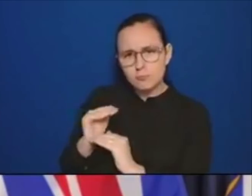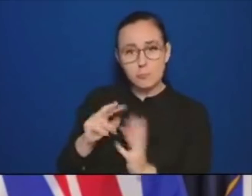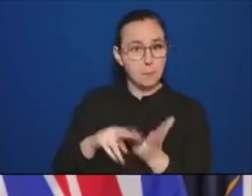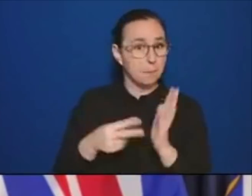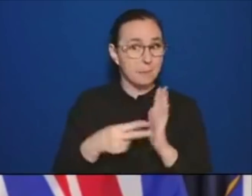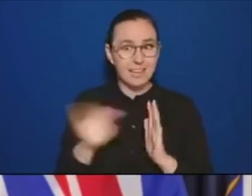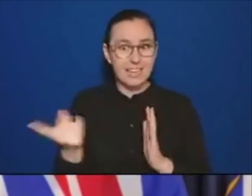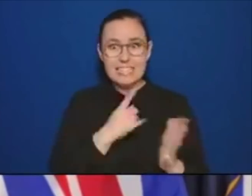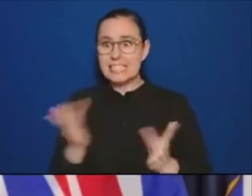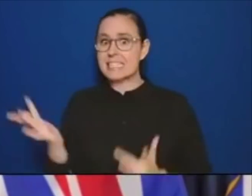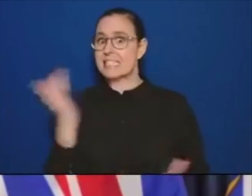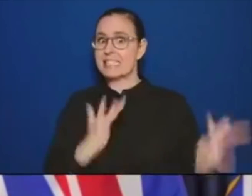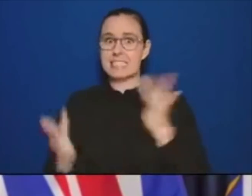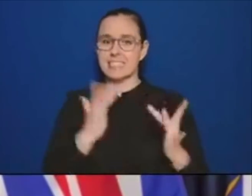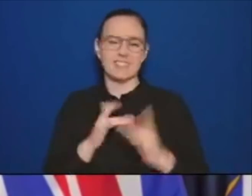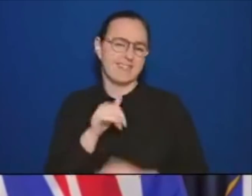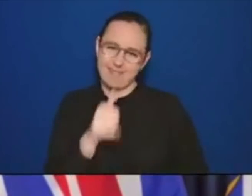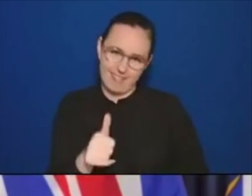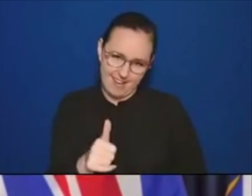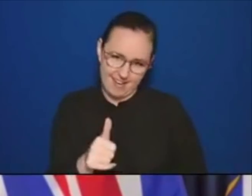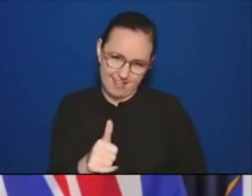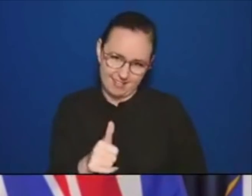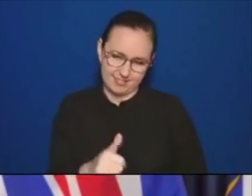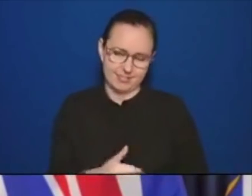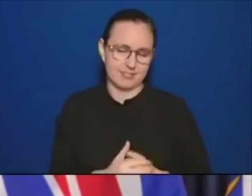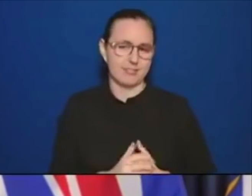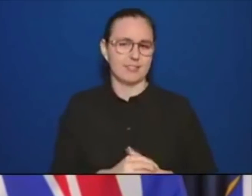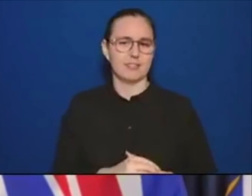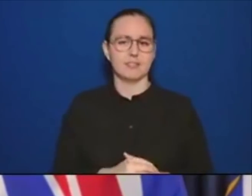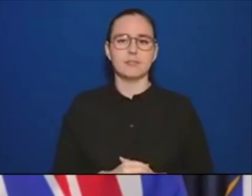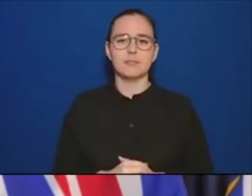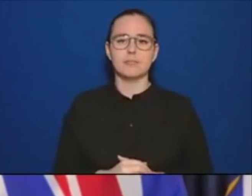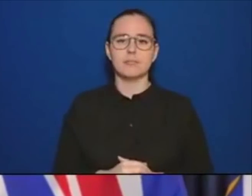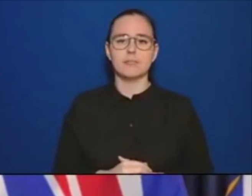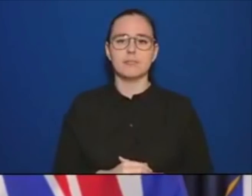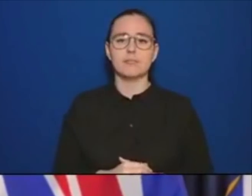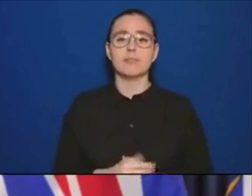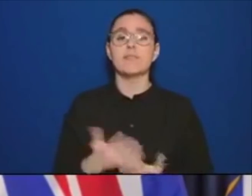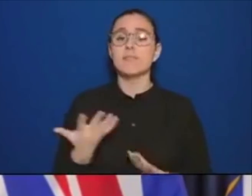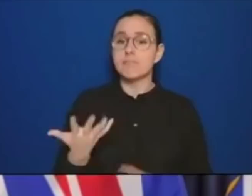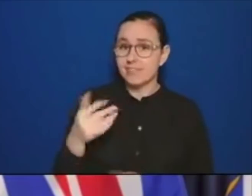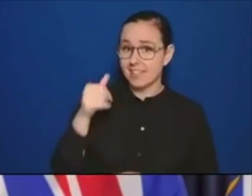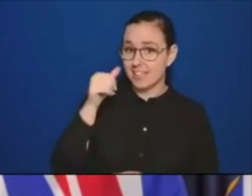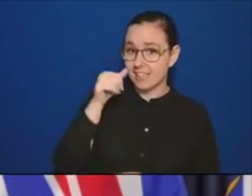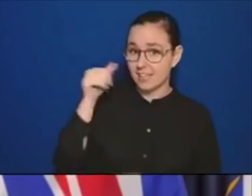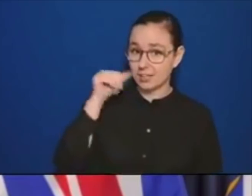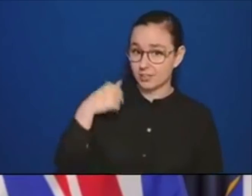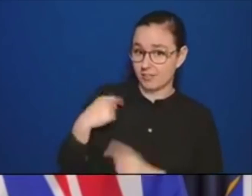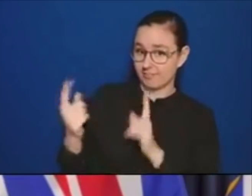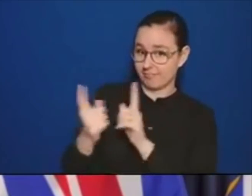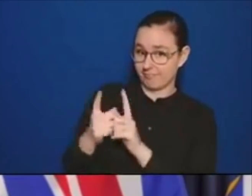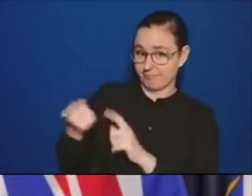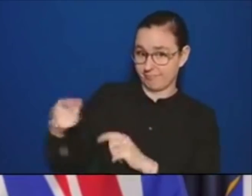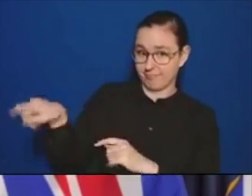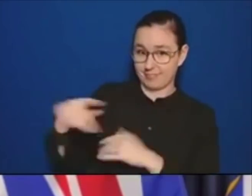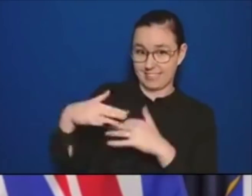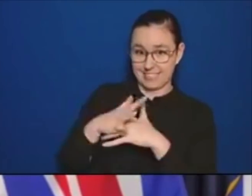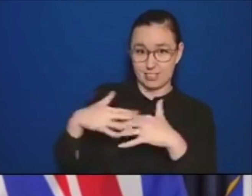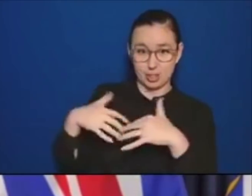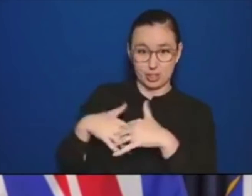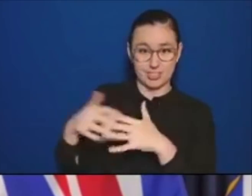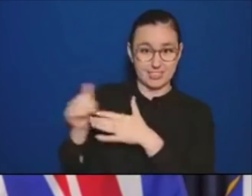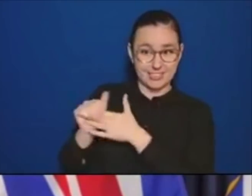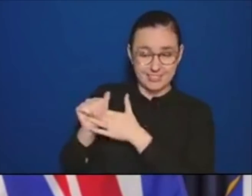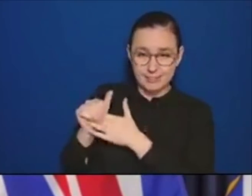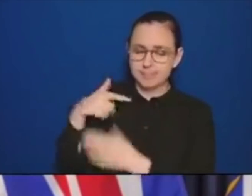Yesterday, I had the opportunity to meet with First Nations leadership along with Minister Rankin. It was an opportunity to hear their concern and seek ways to